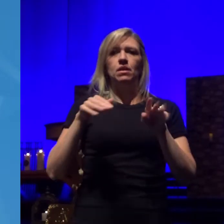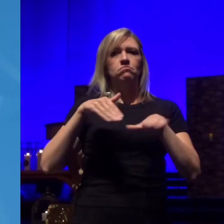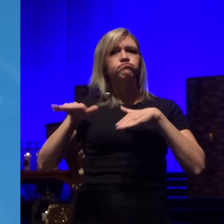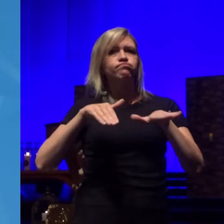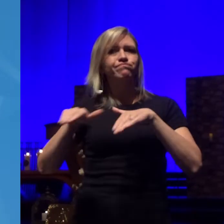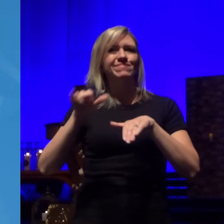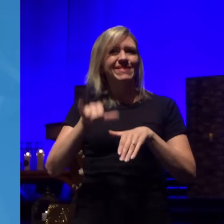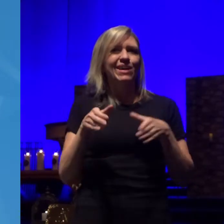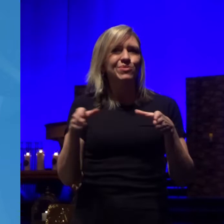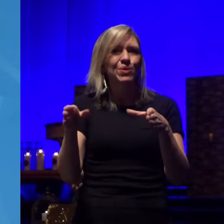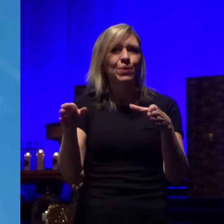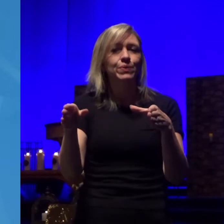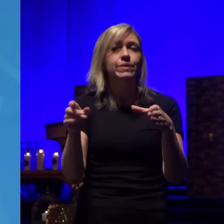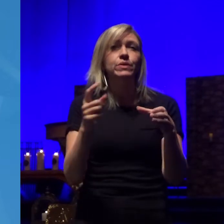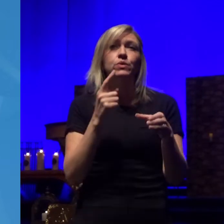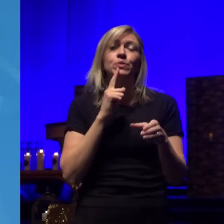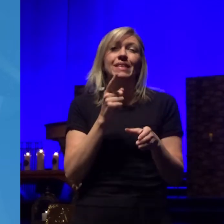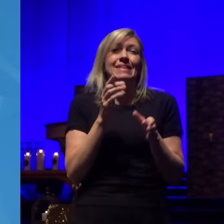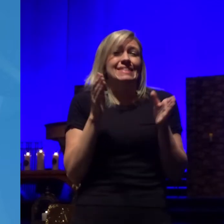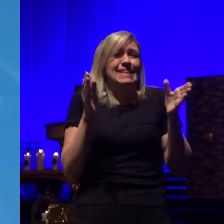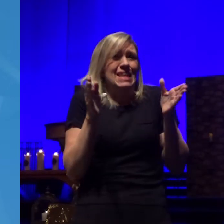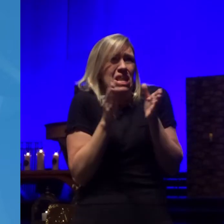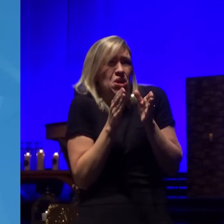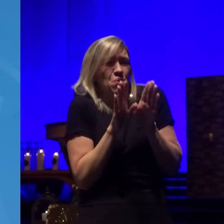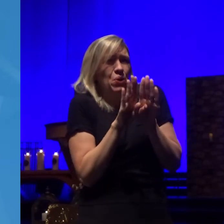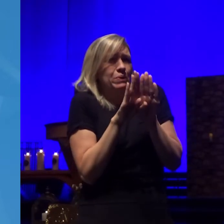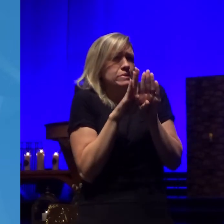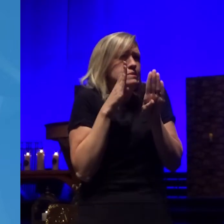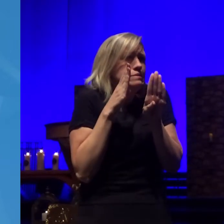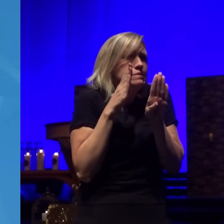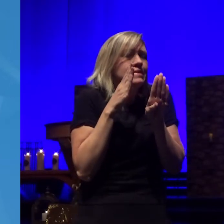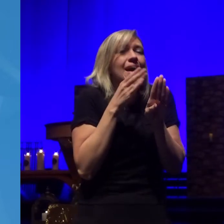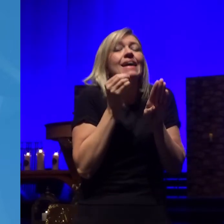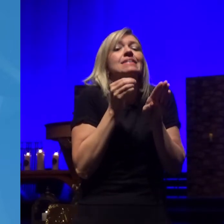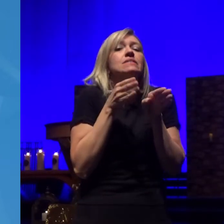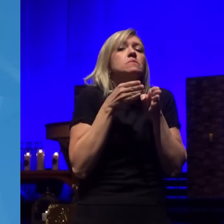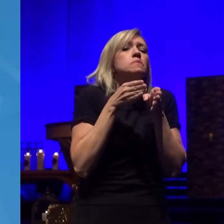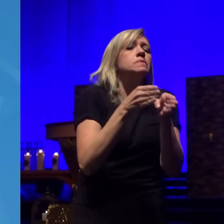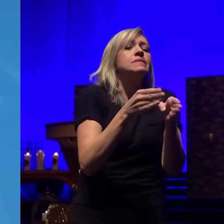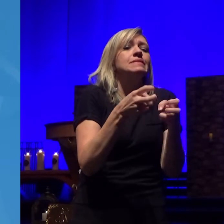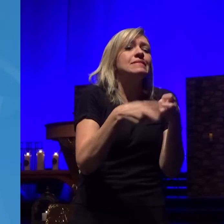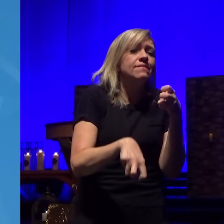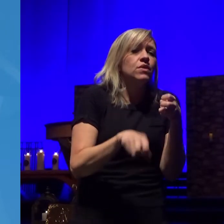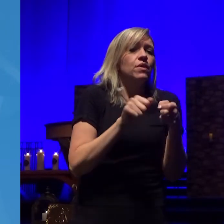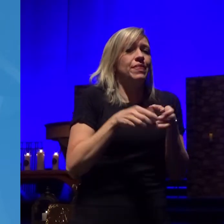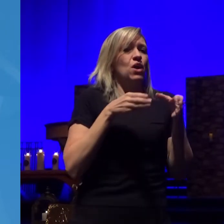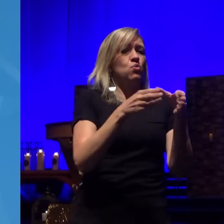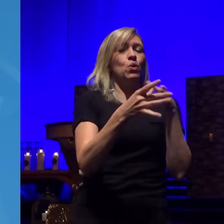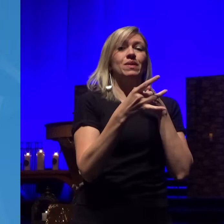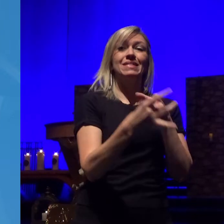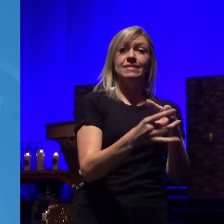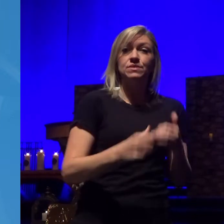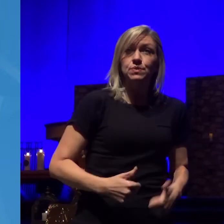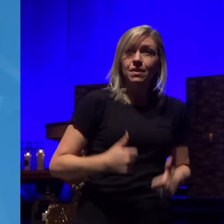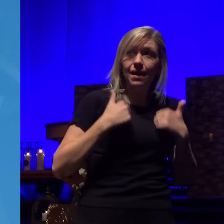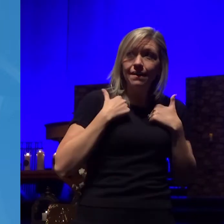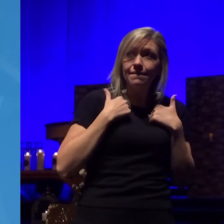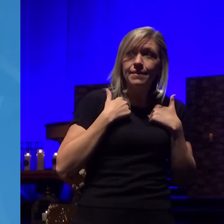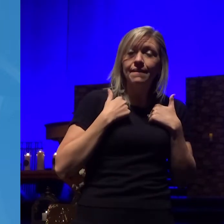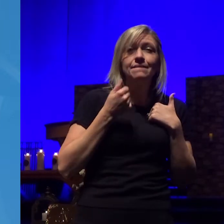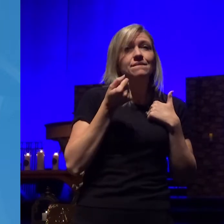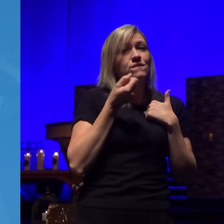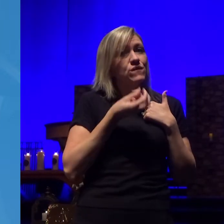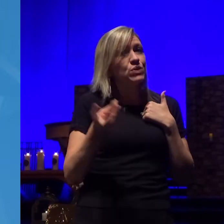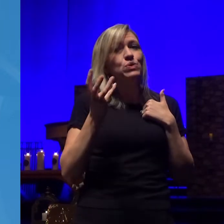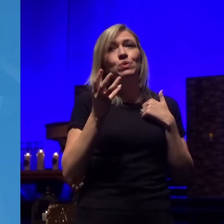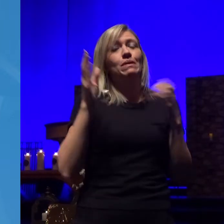it. Oh, how narrow is the door, and how difficult is the road which leads to life, and few are those who